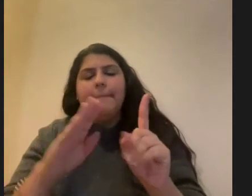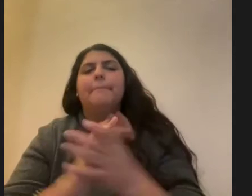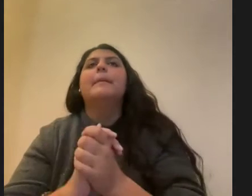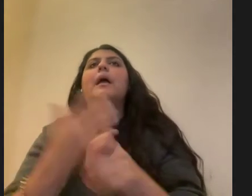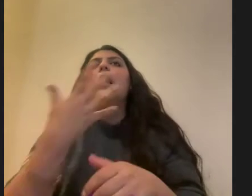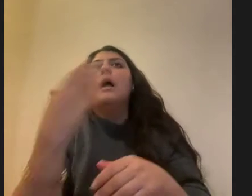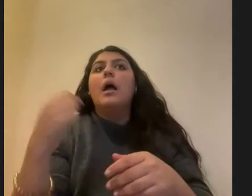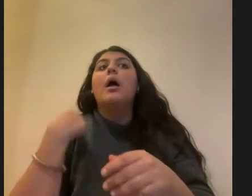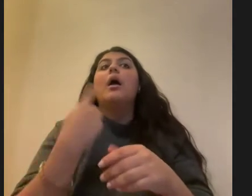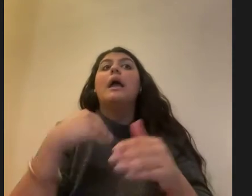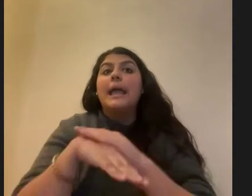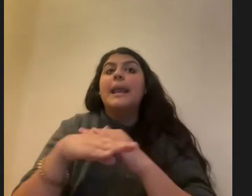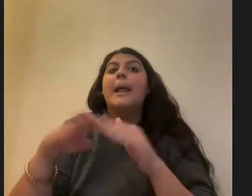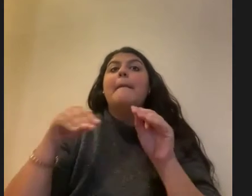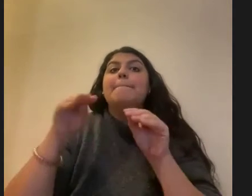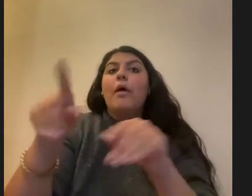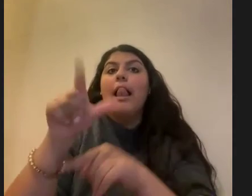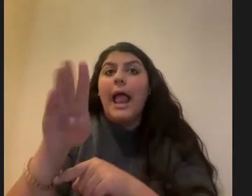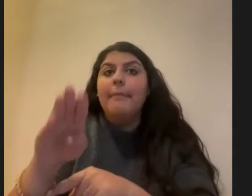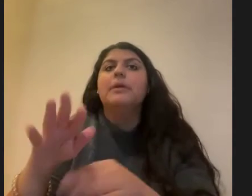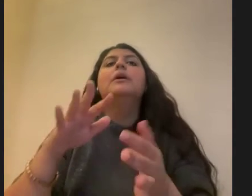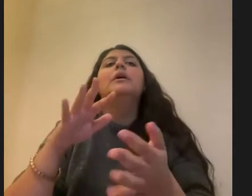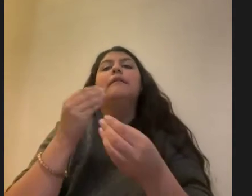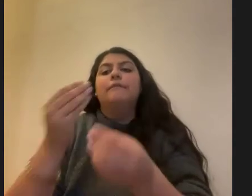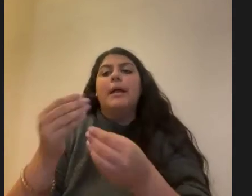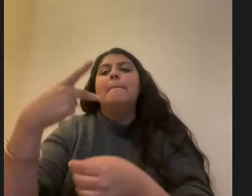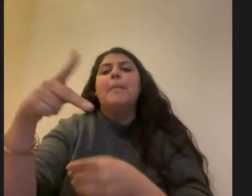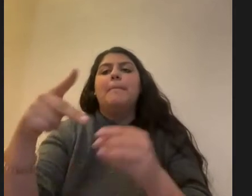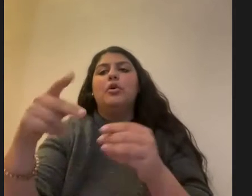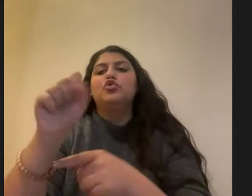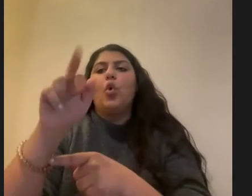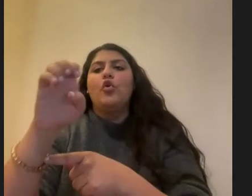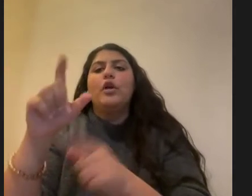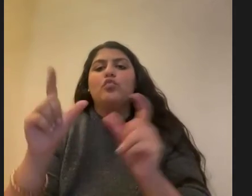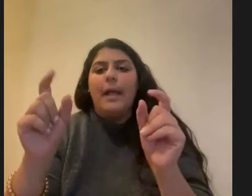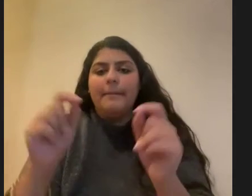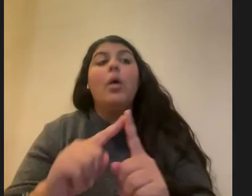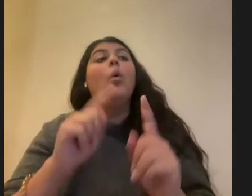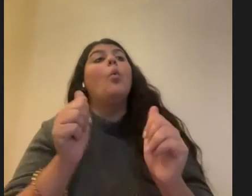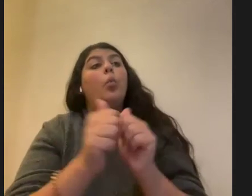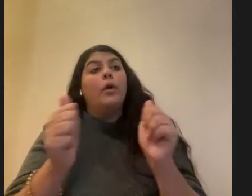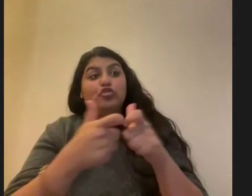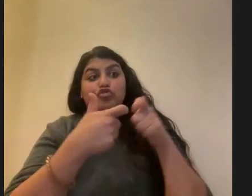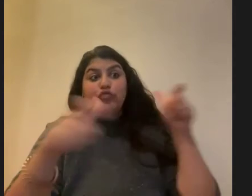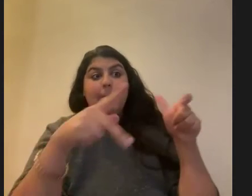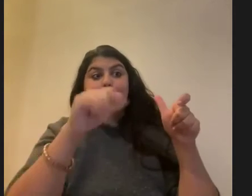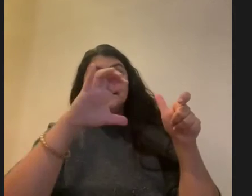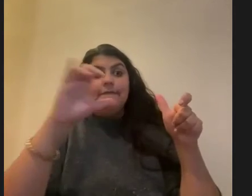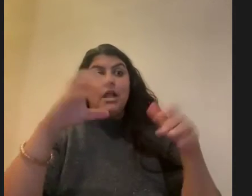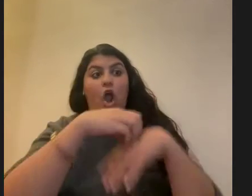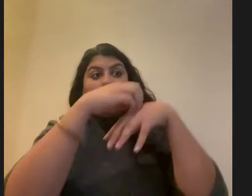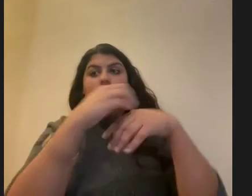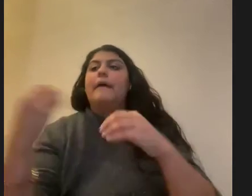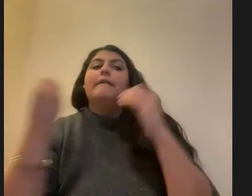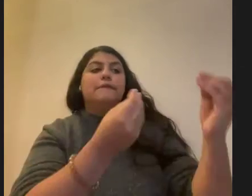in our marine lab, we'll feed them like purple shore crabs. When we have a giant Pacific octopus, we would go out and get like the big red